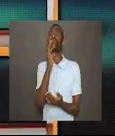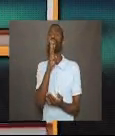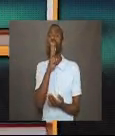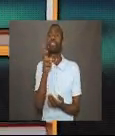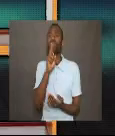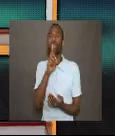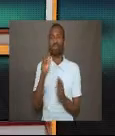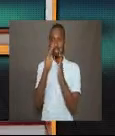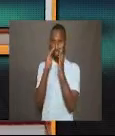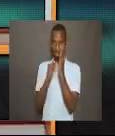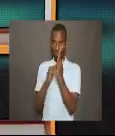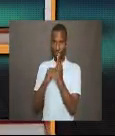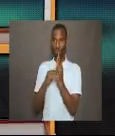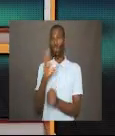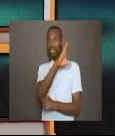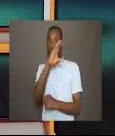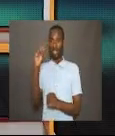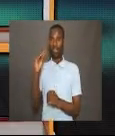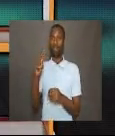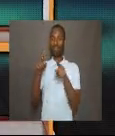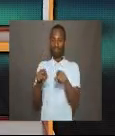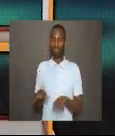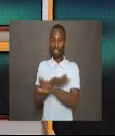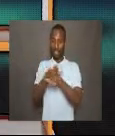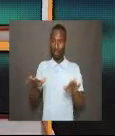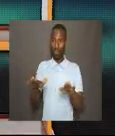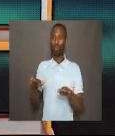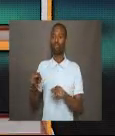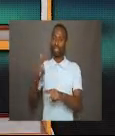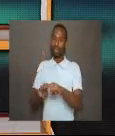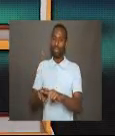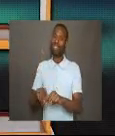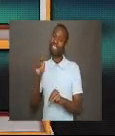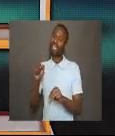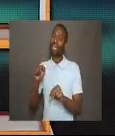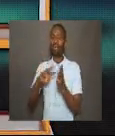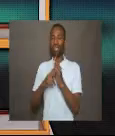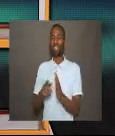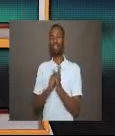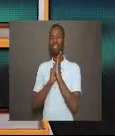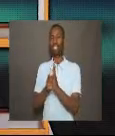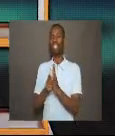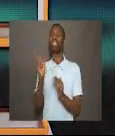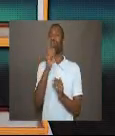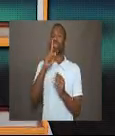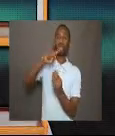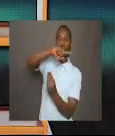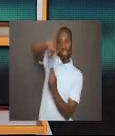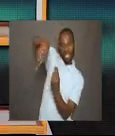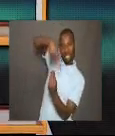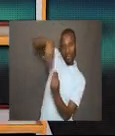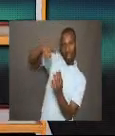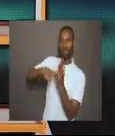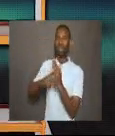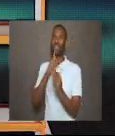a system, and the table it rests on is an example of its surroundings.